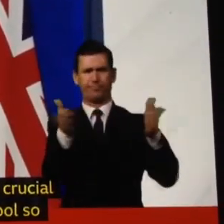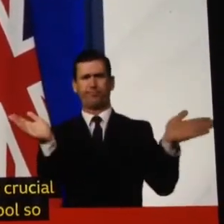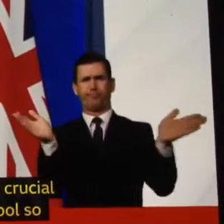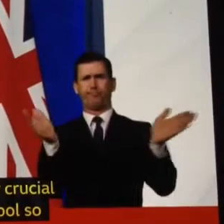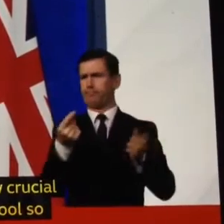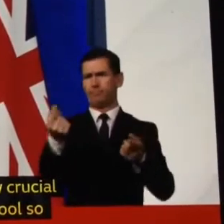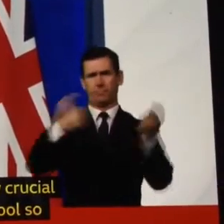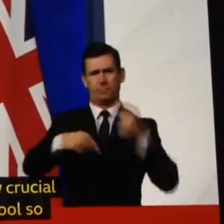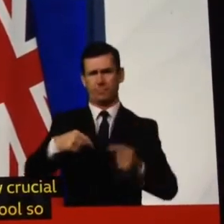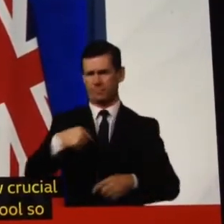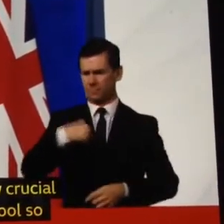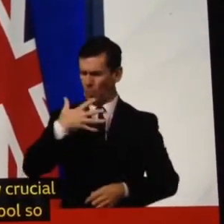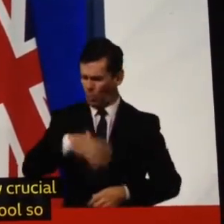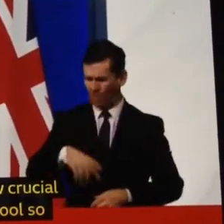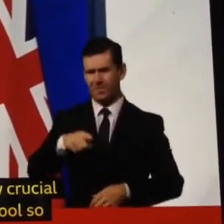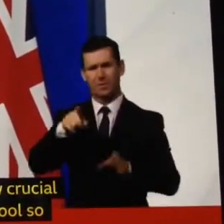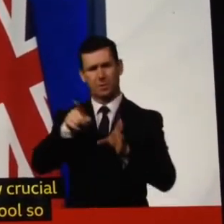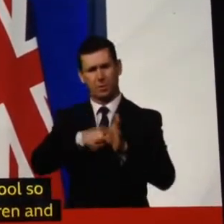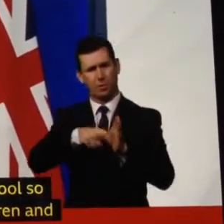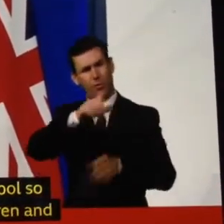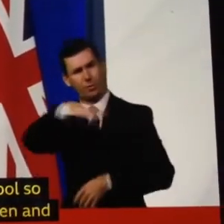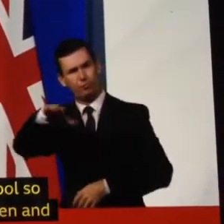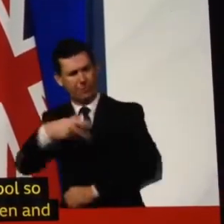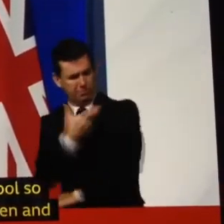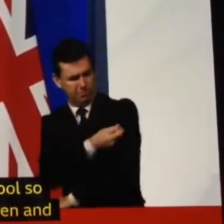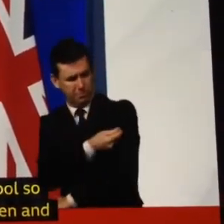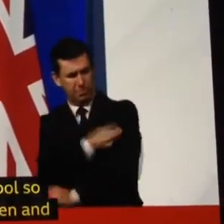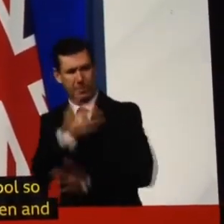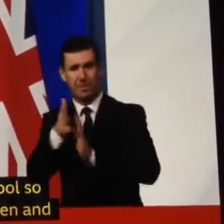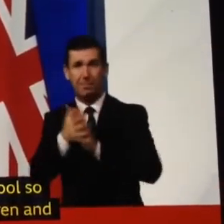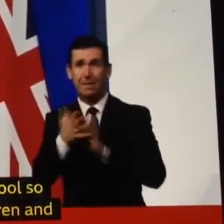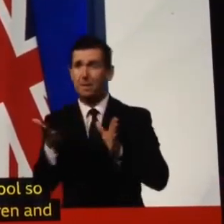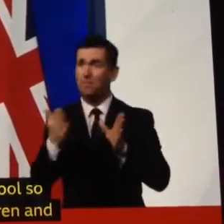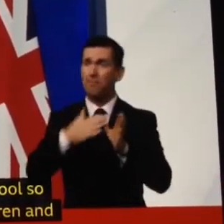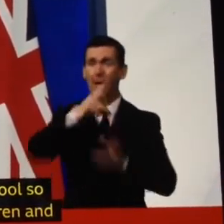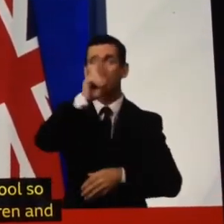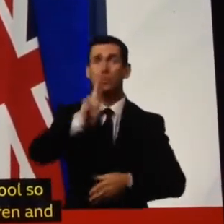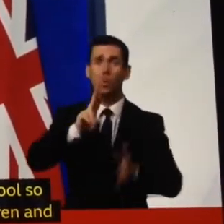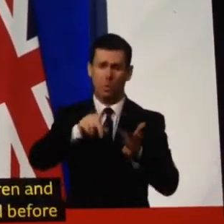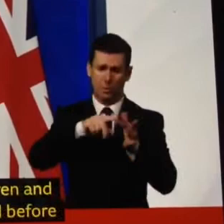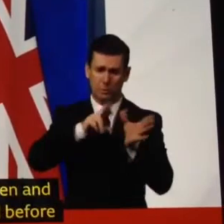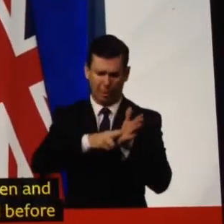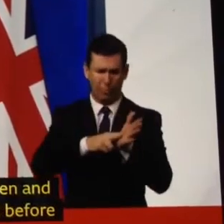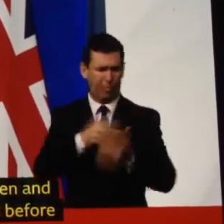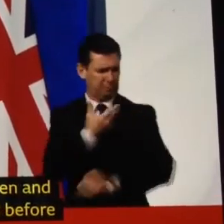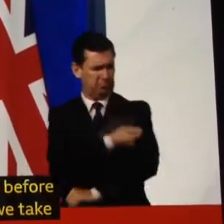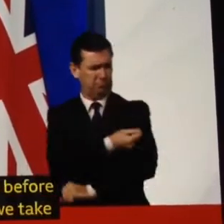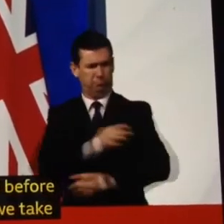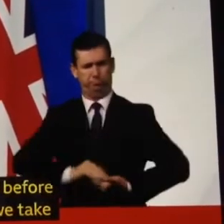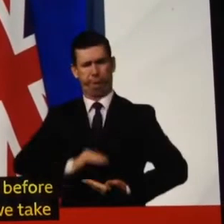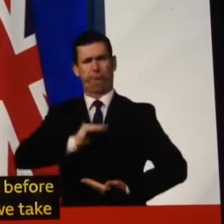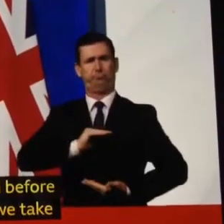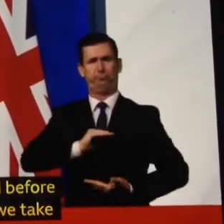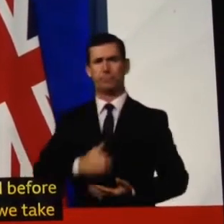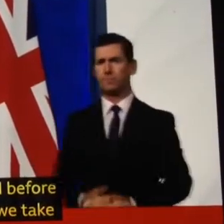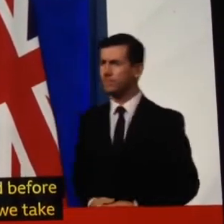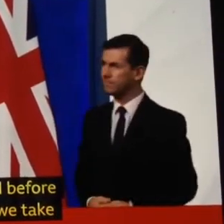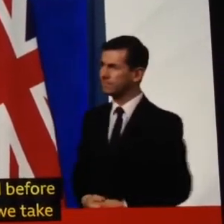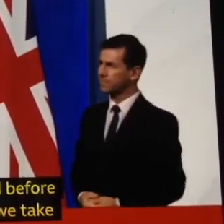vaccinated before they go back next term. As we take forward our national mission, we're of course supporting similar